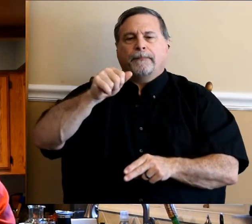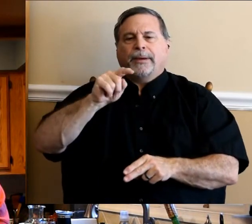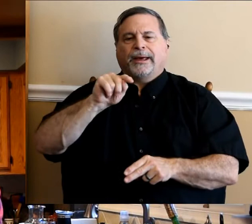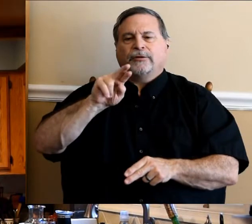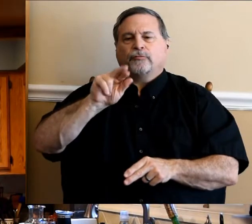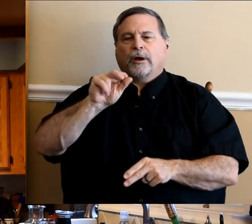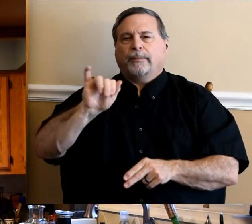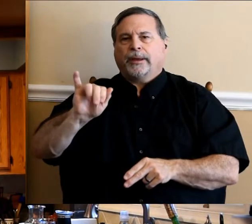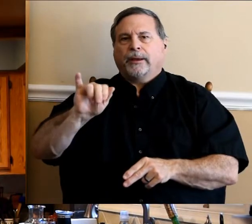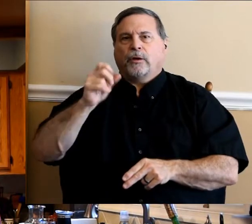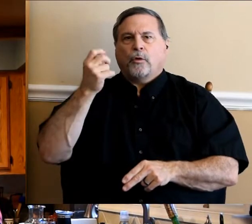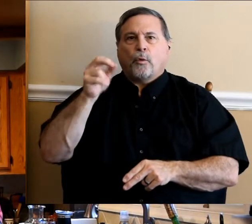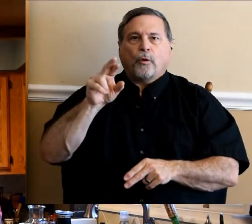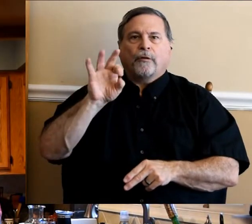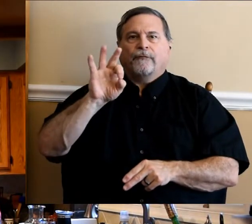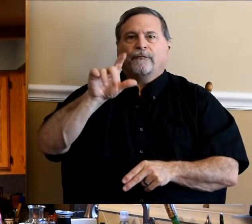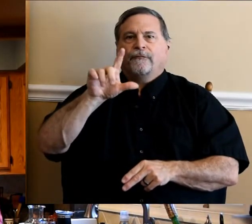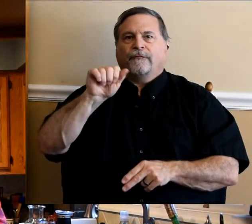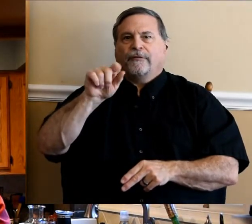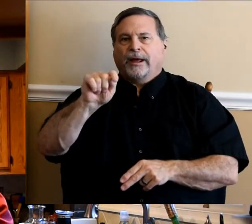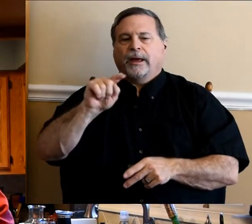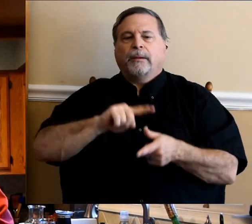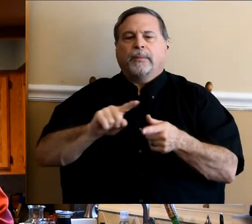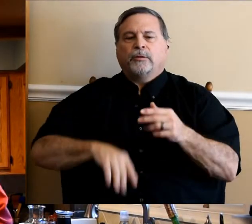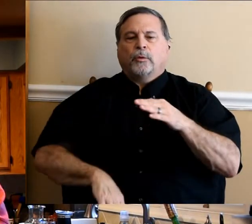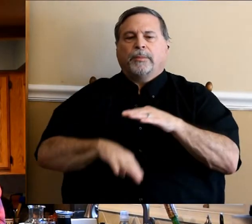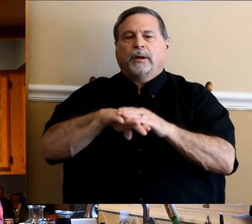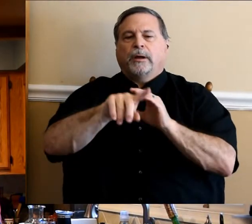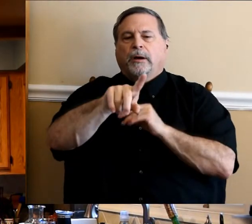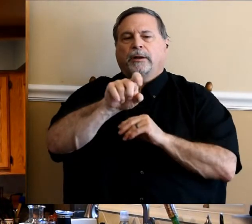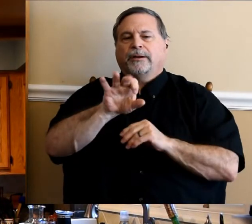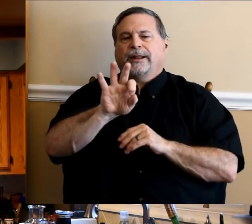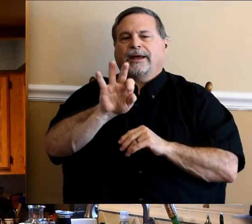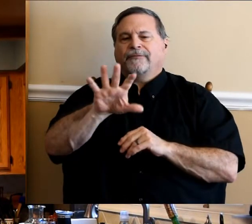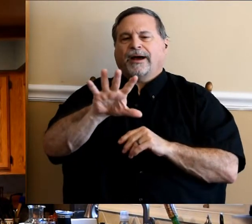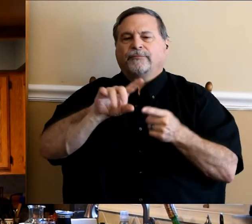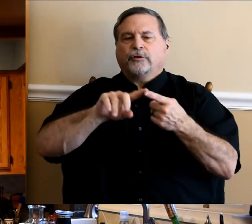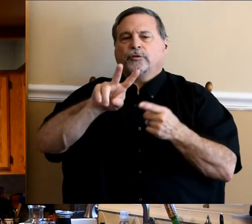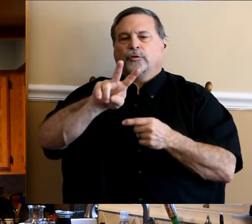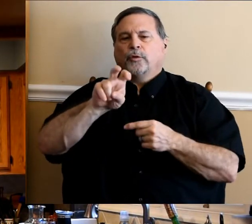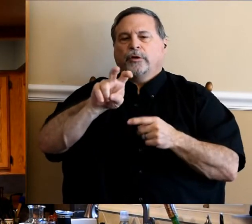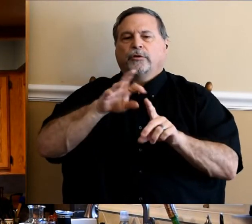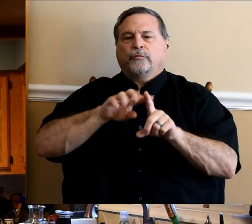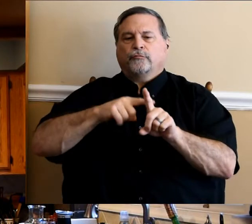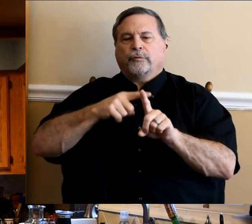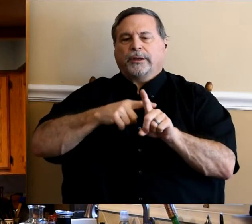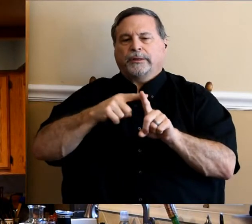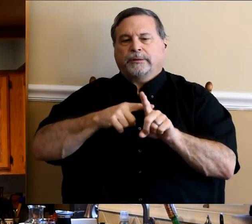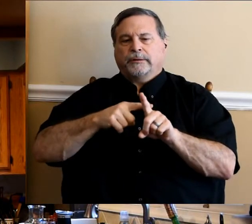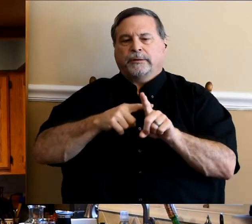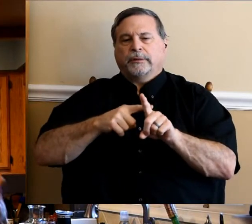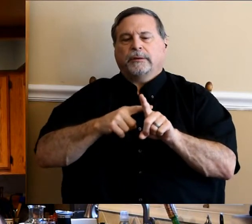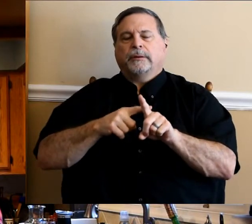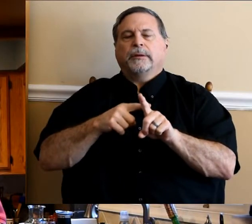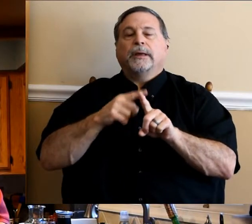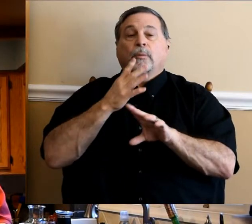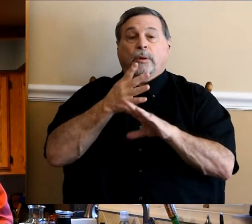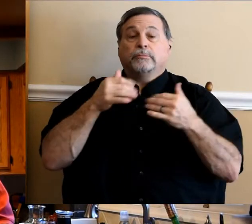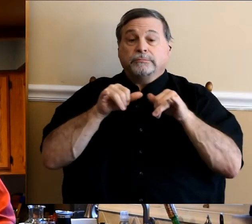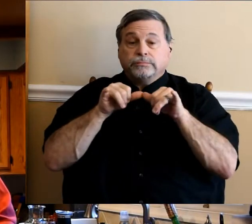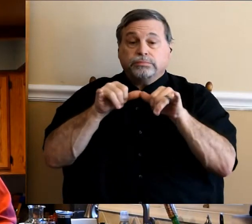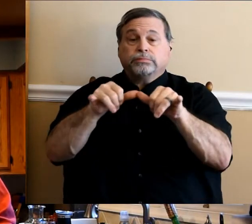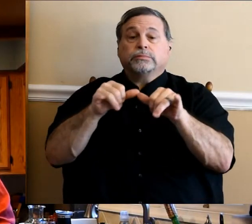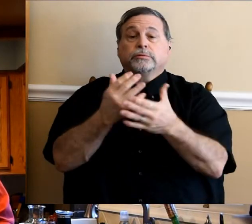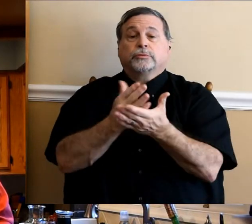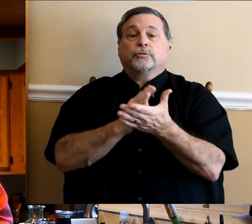pastrami or for a flat. But you do want to get that up to about 195 to 200 degree temperature. It's going to cook a little bit more